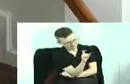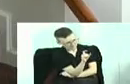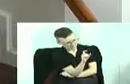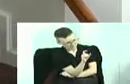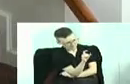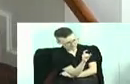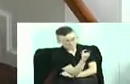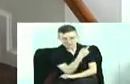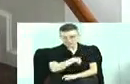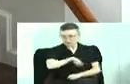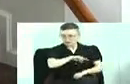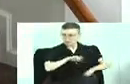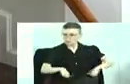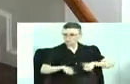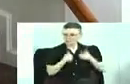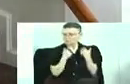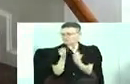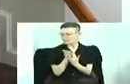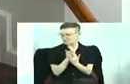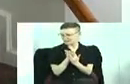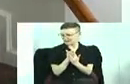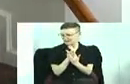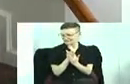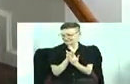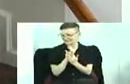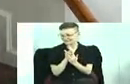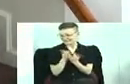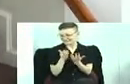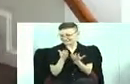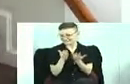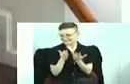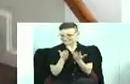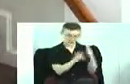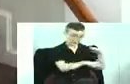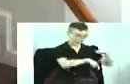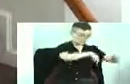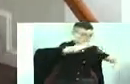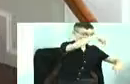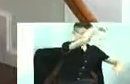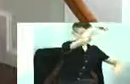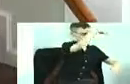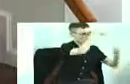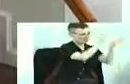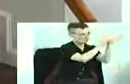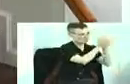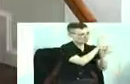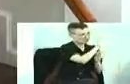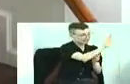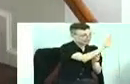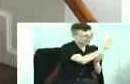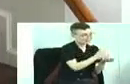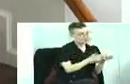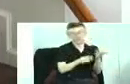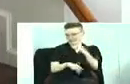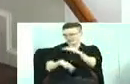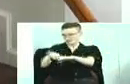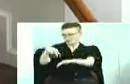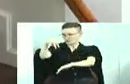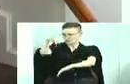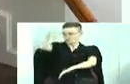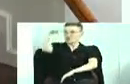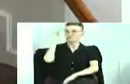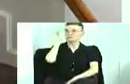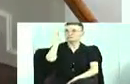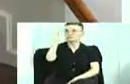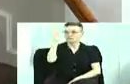We live somewhere between the resurrection that we celebrate of Jesus and the resurrection of yet to come. But it doesn't mean